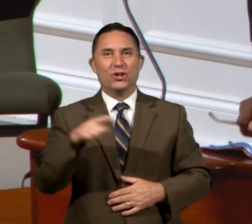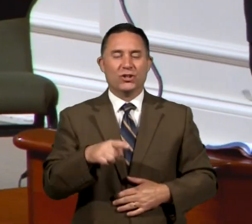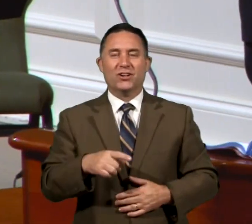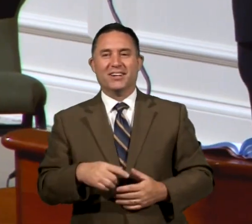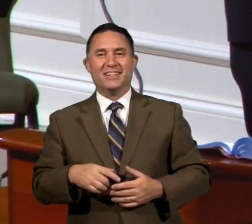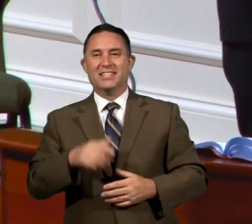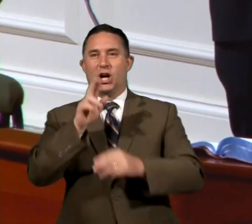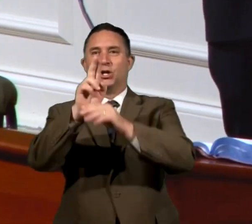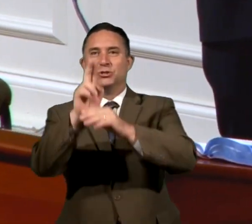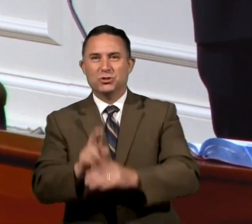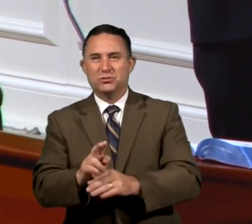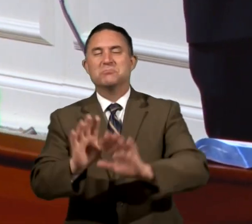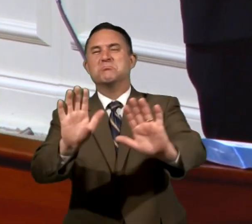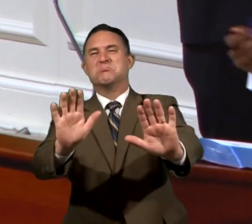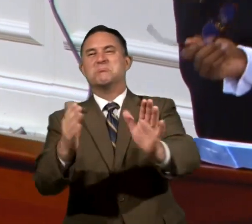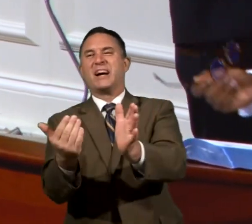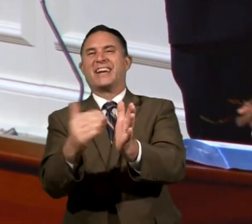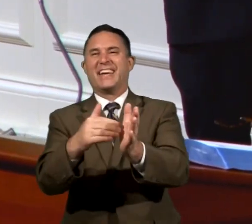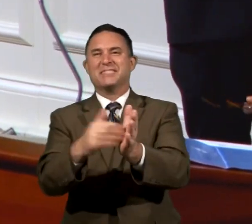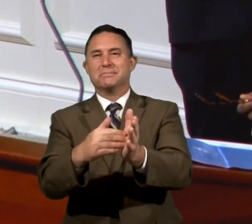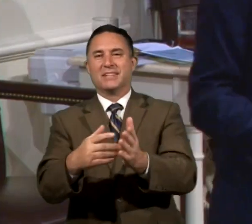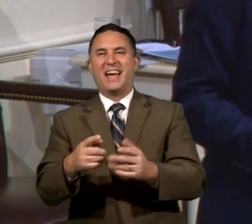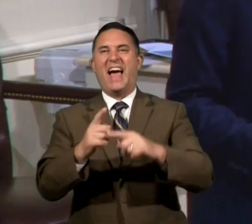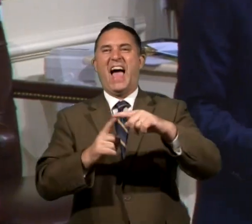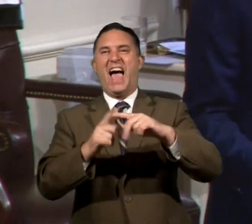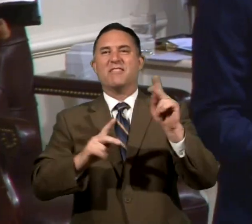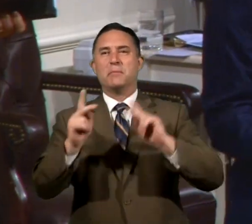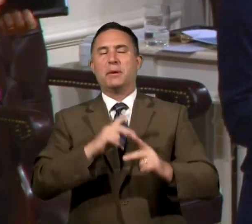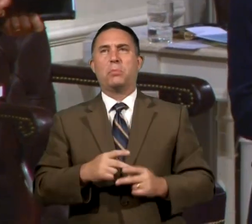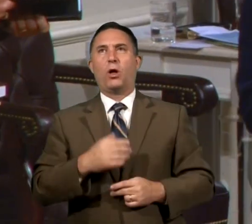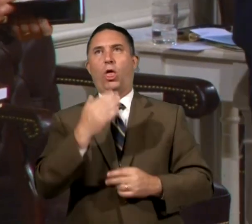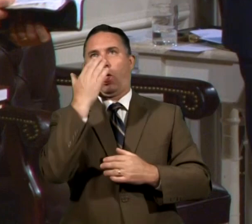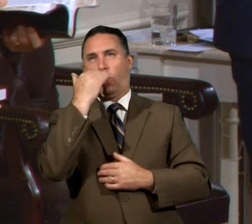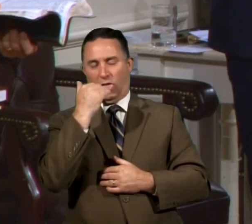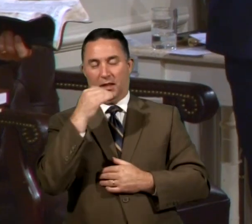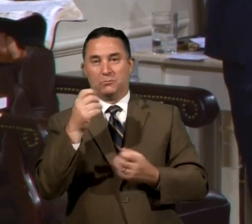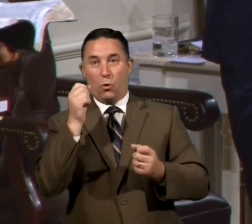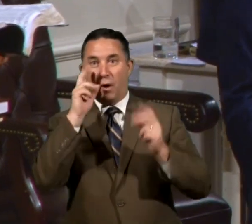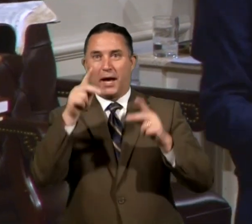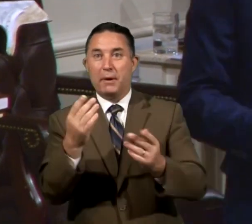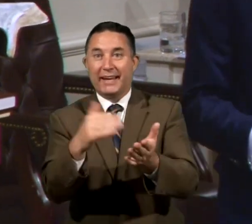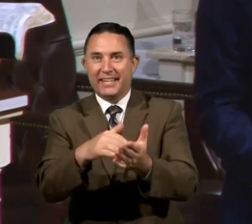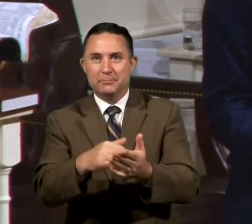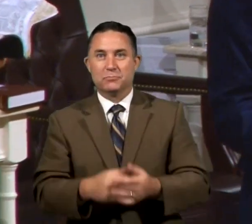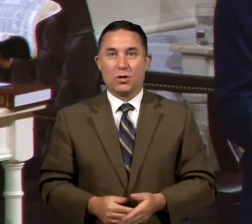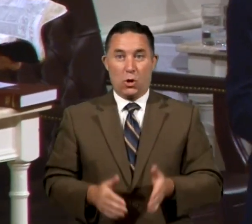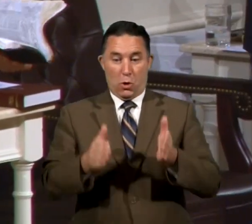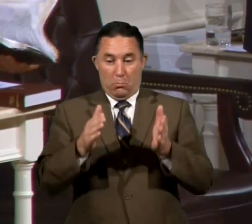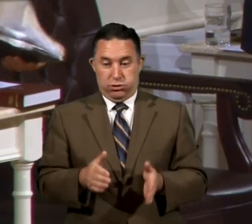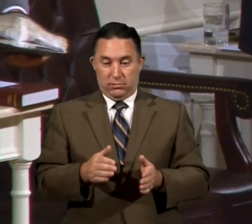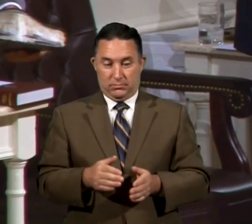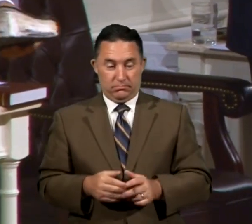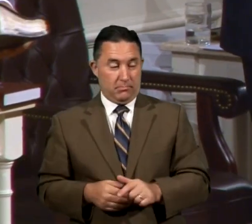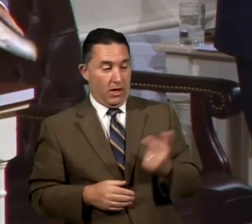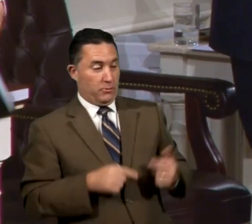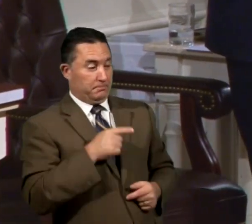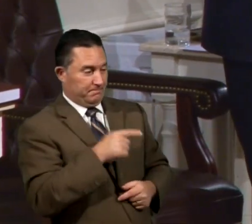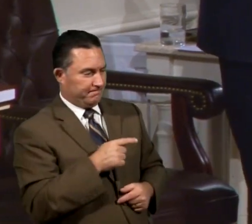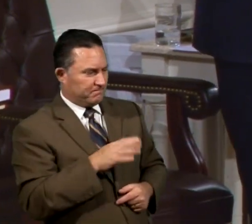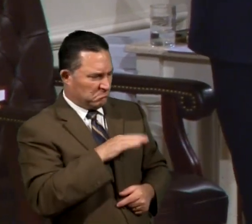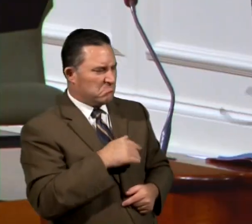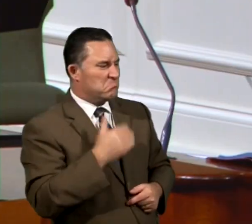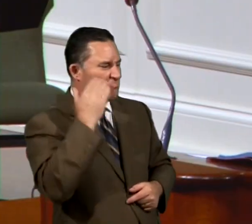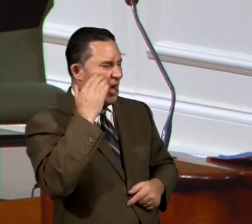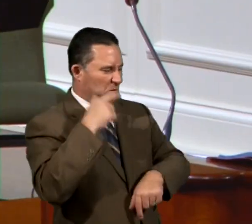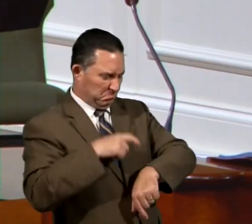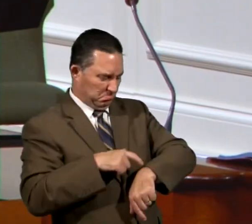that one. You're not used to that one. So let me try it again. It sounded like half the crowd was asleep. So let me wake you up with it one more time. Look at somebody on the other side of you and say, I